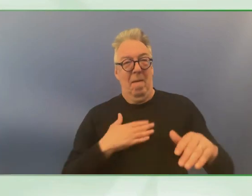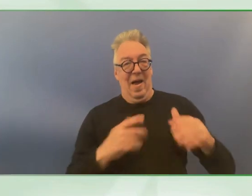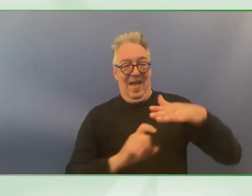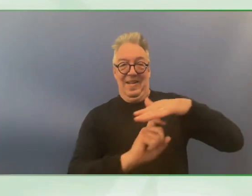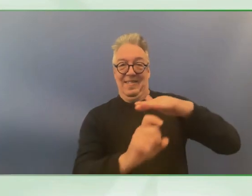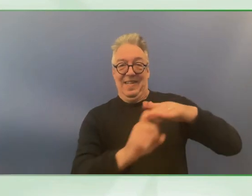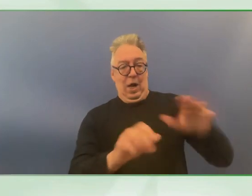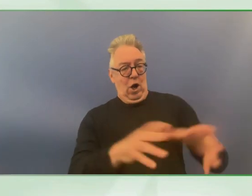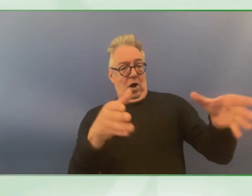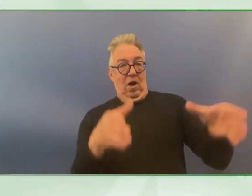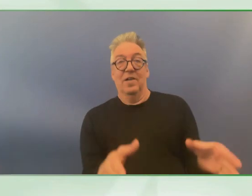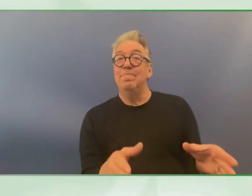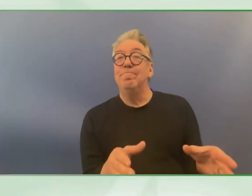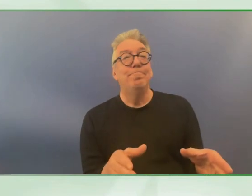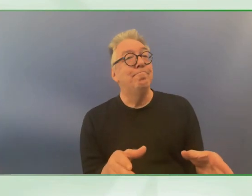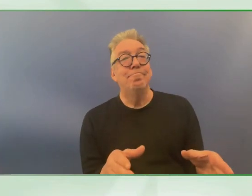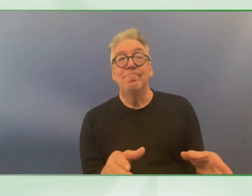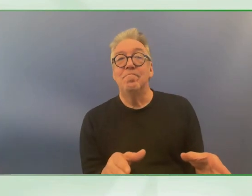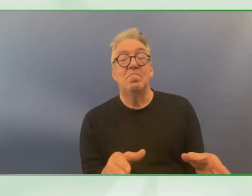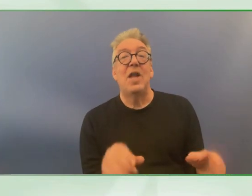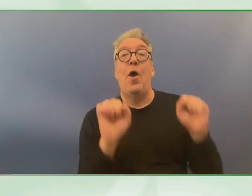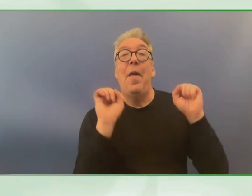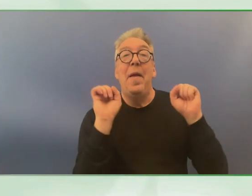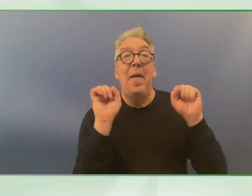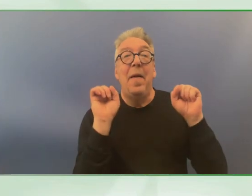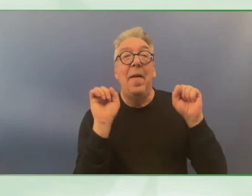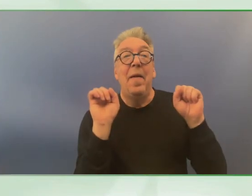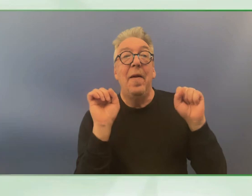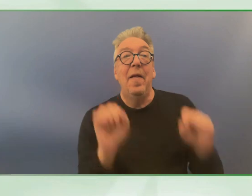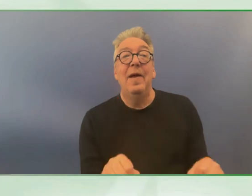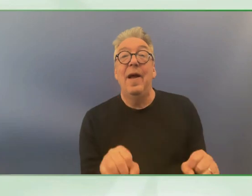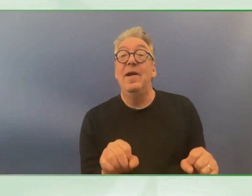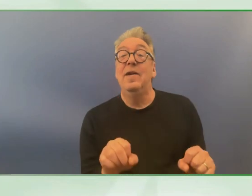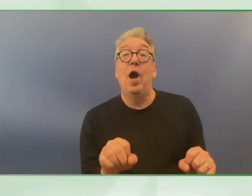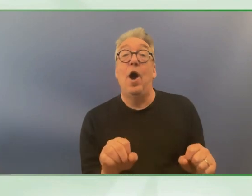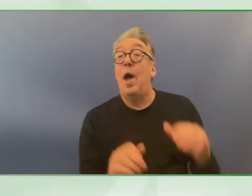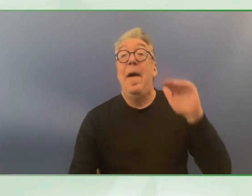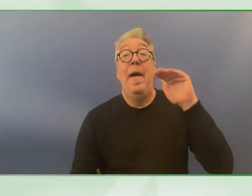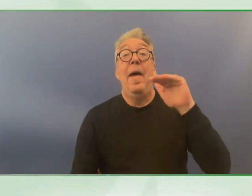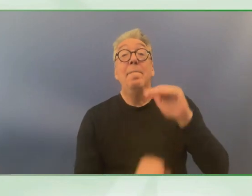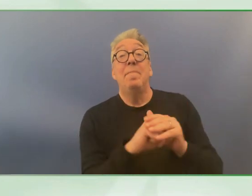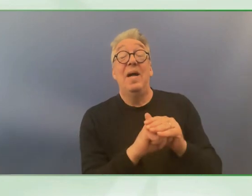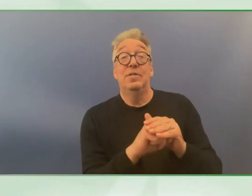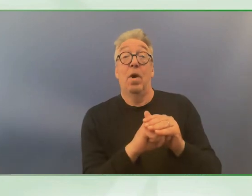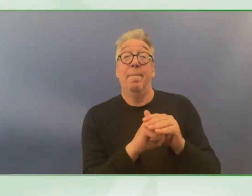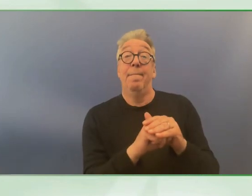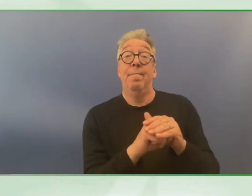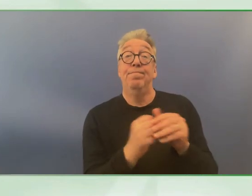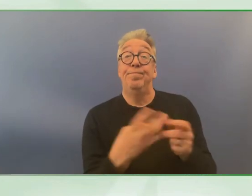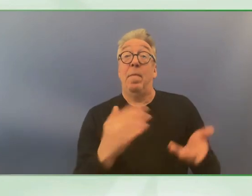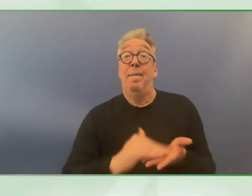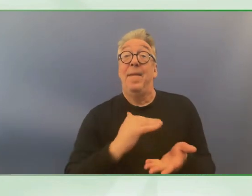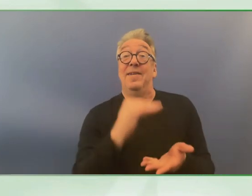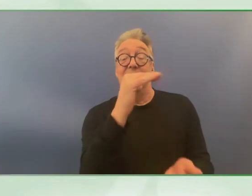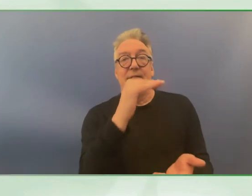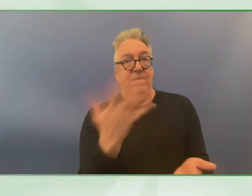only process a certain number of sheets at one time, which slowed down my workflow significantly. This